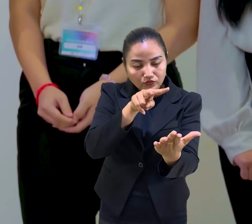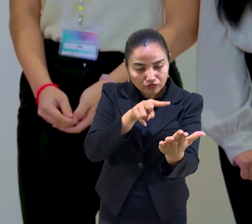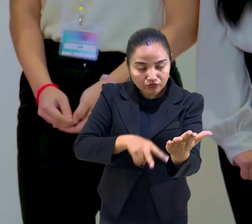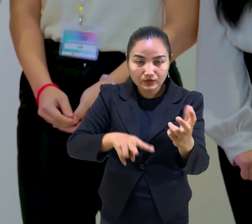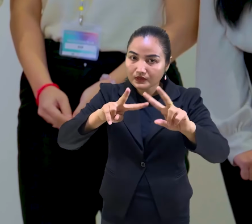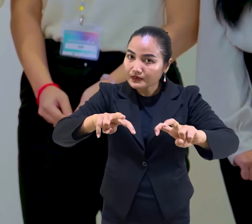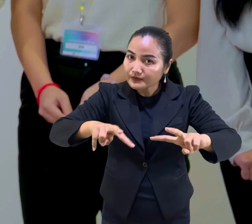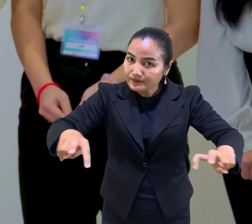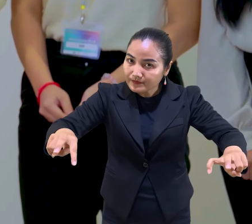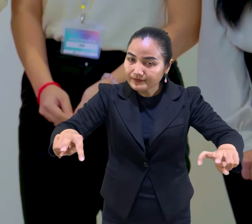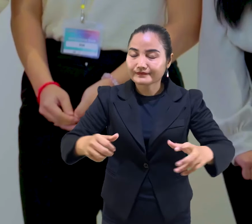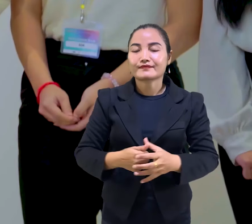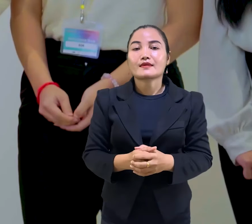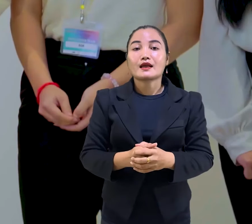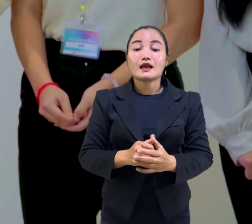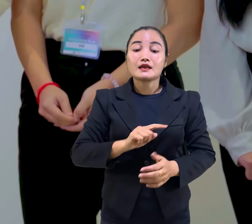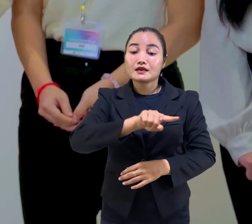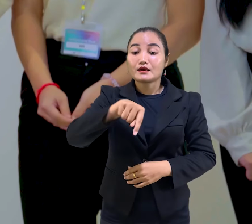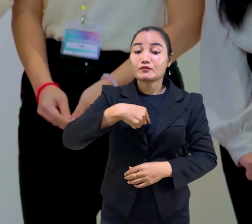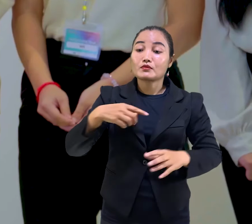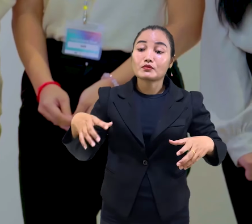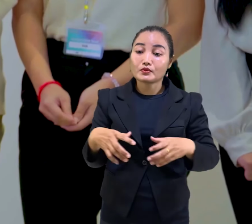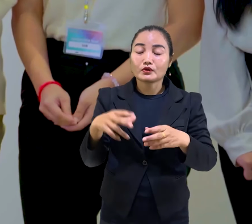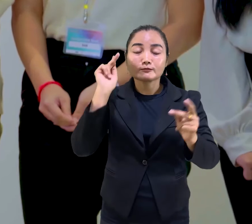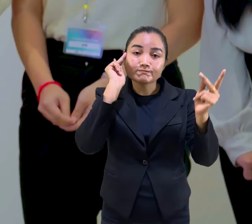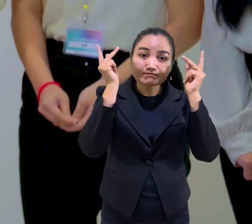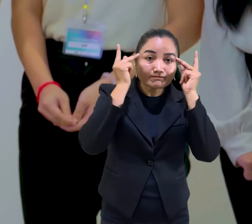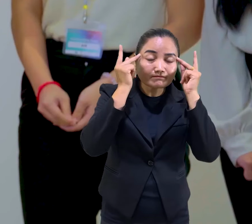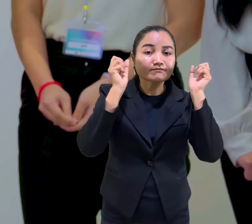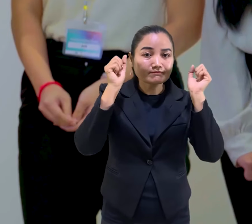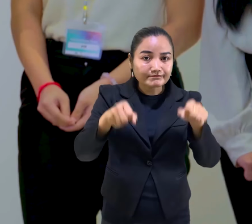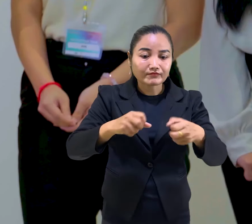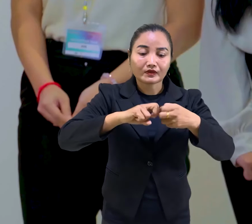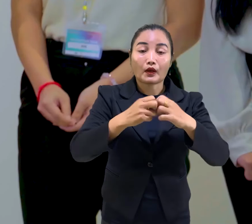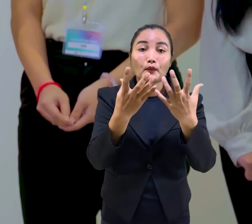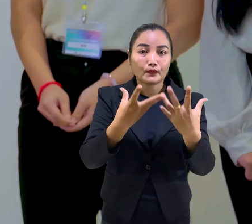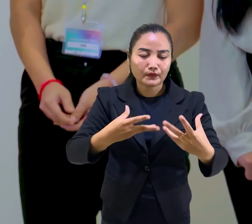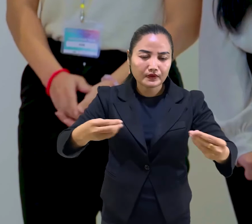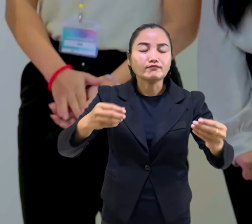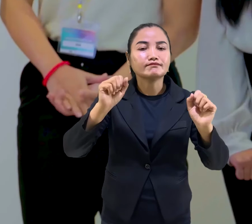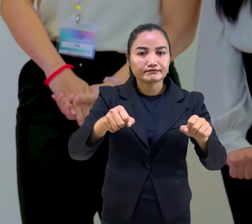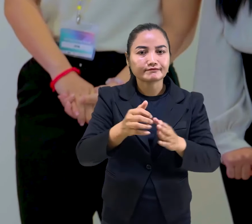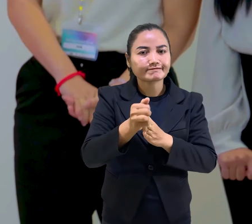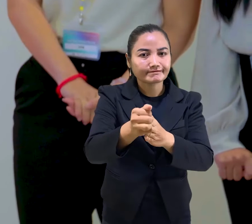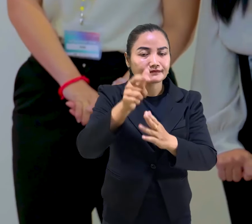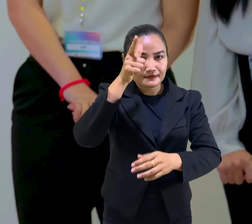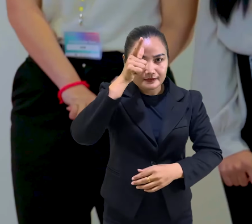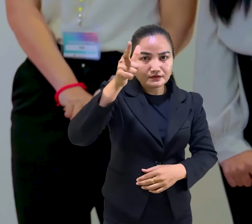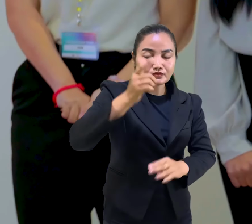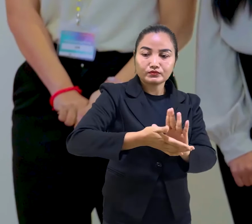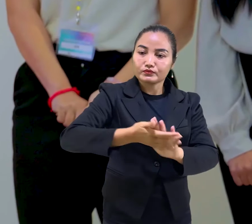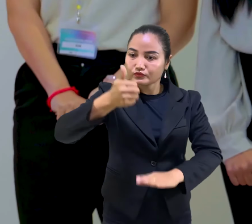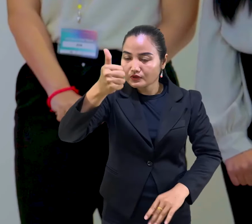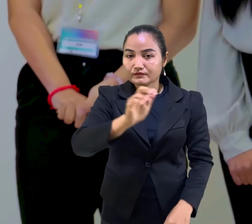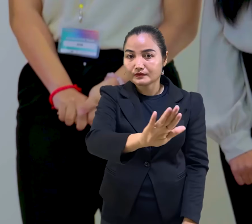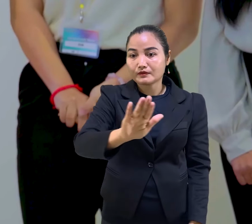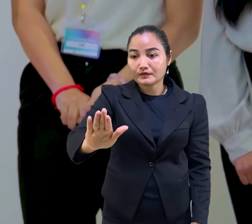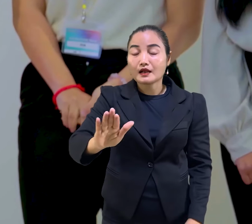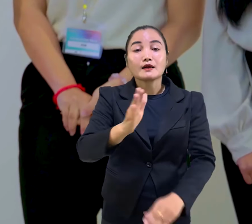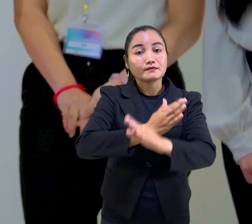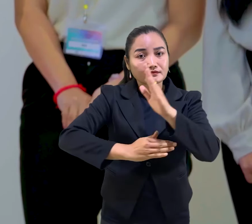motivation, we have them to build motivation from them to they are passionate about working